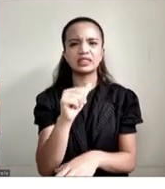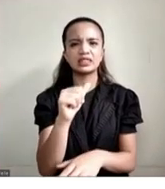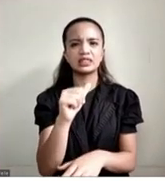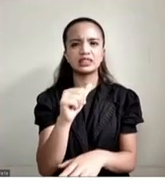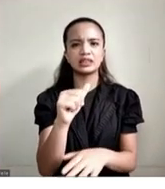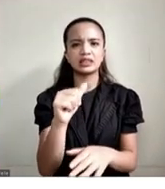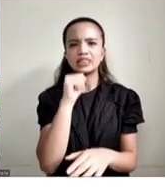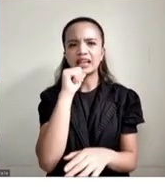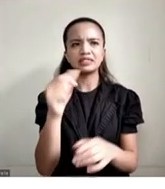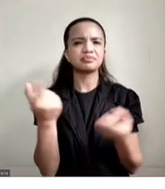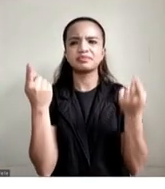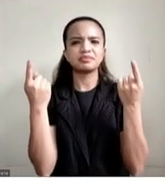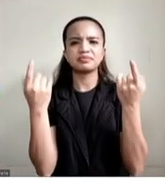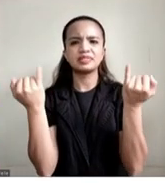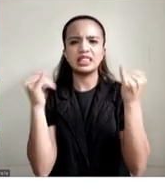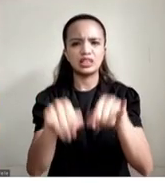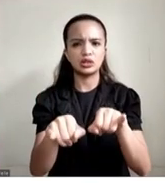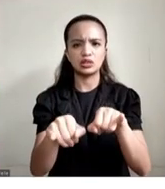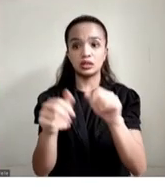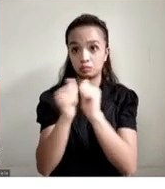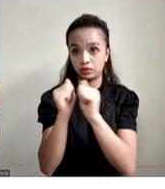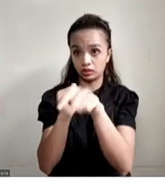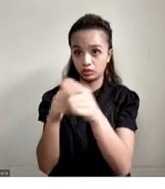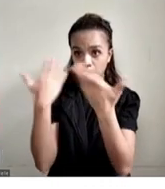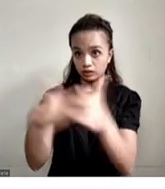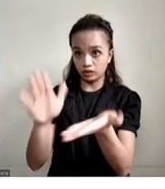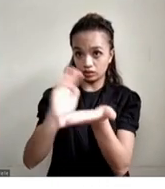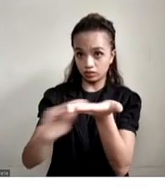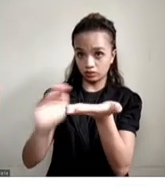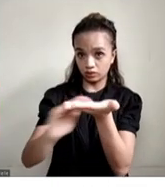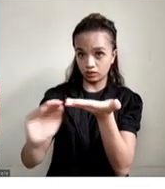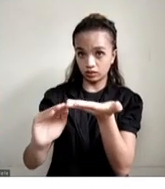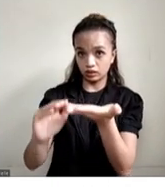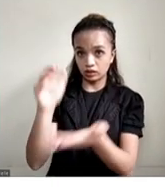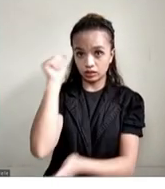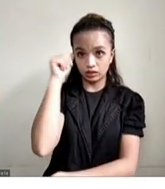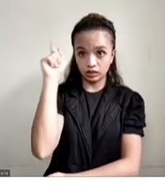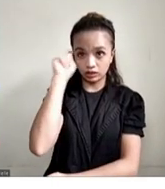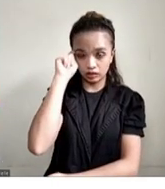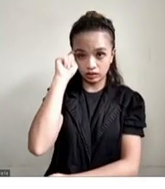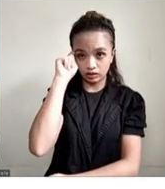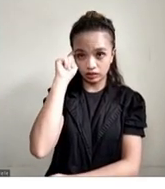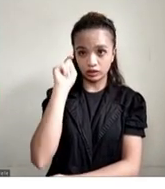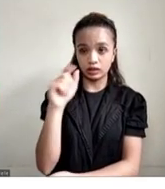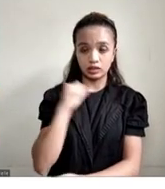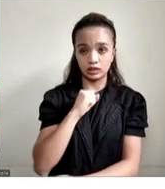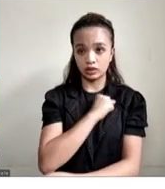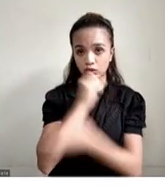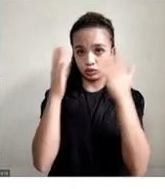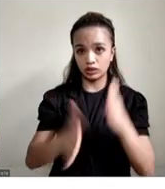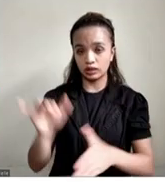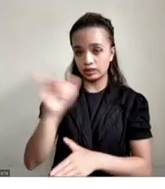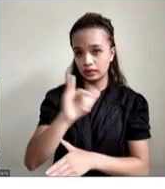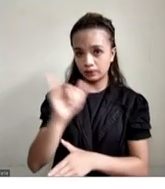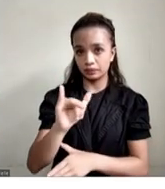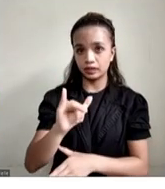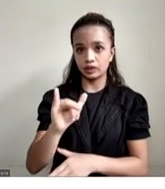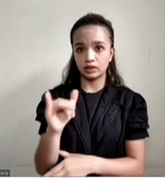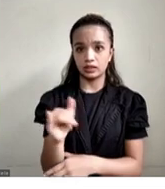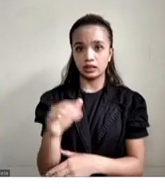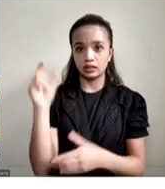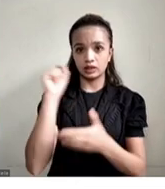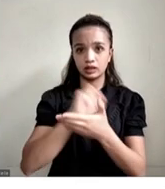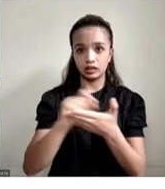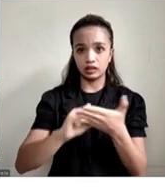non-issue. You have forgiven former Senator Antonio Trillanes and even former co-auditor Heidi